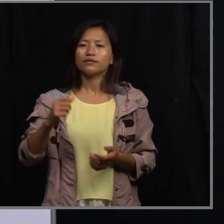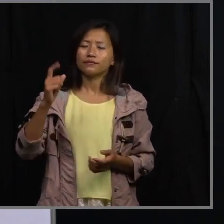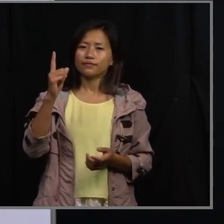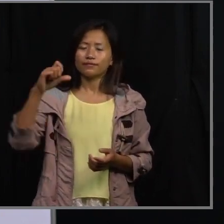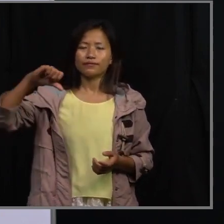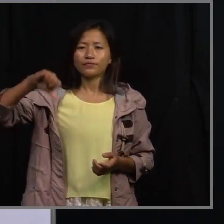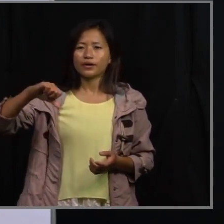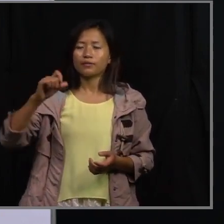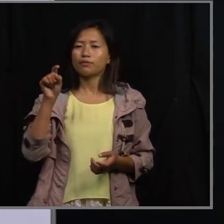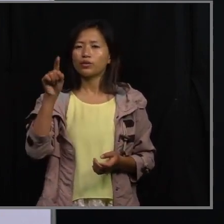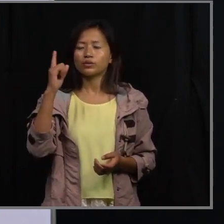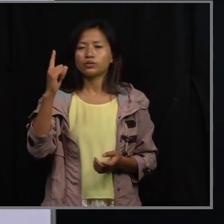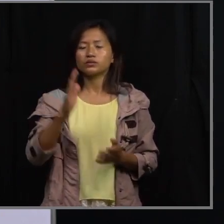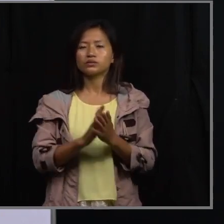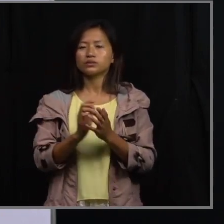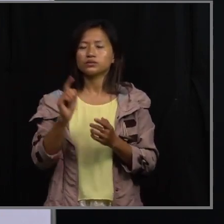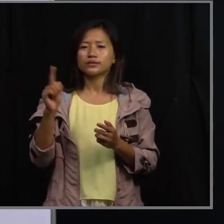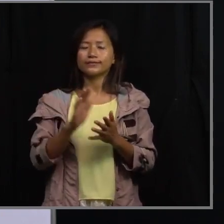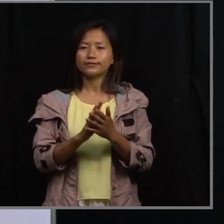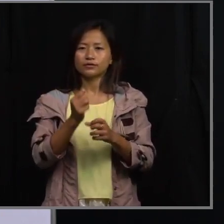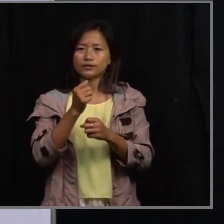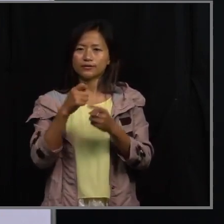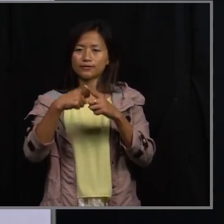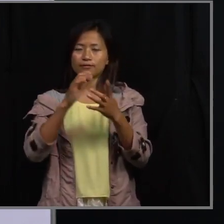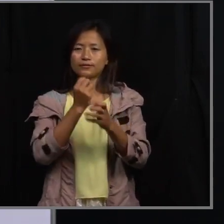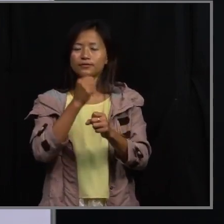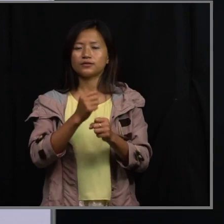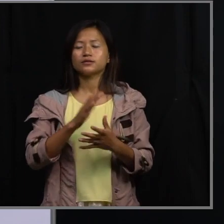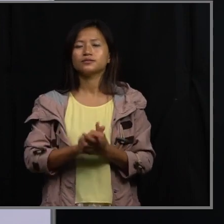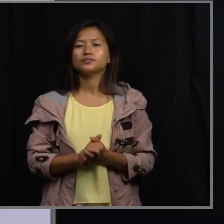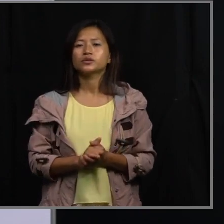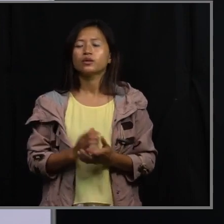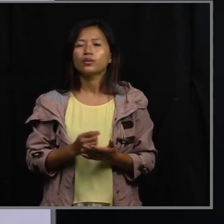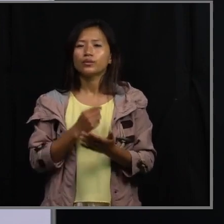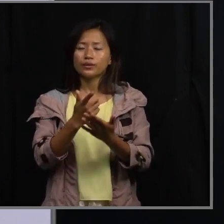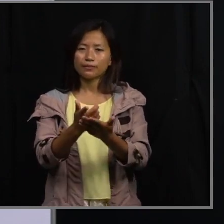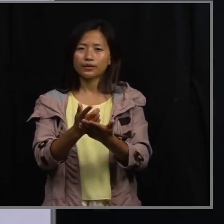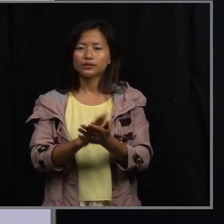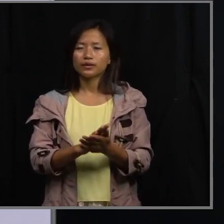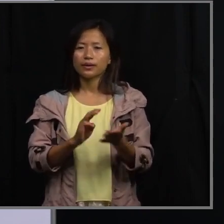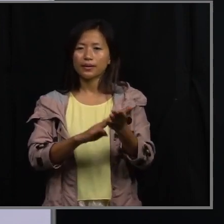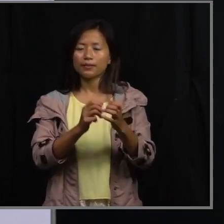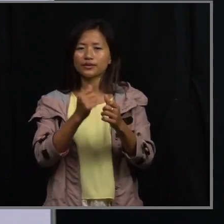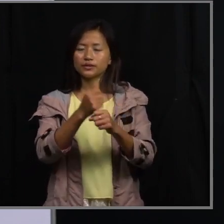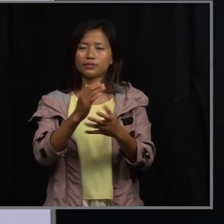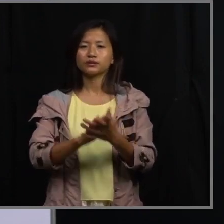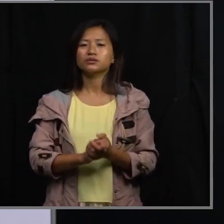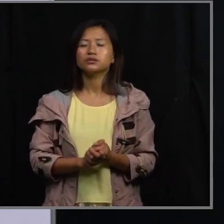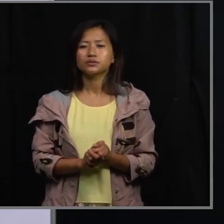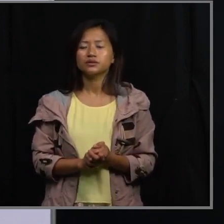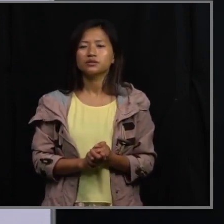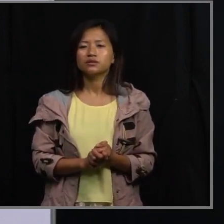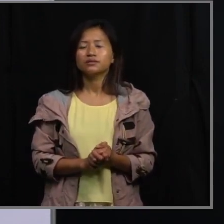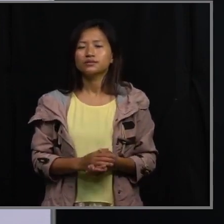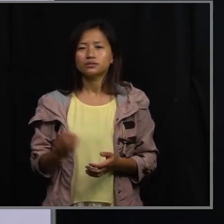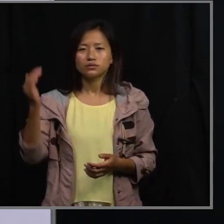9.1 into 10 to the power minus 31 kg, okay? But when I apply the order of magnitude, so when I say order of magnitude,